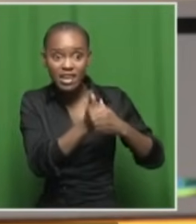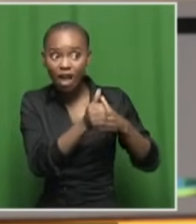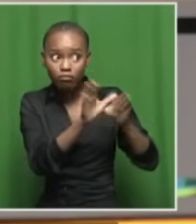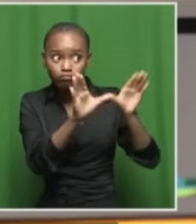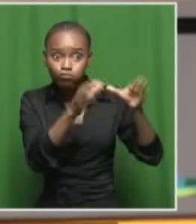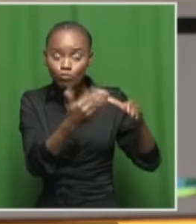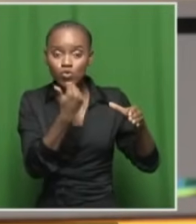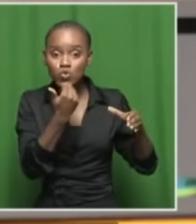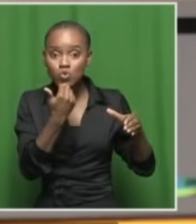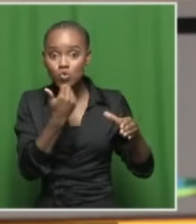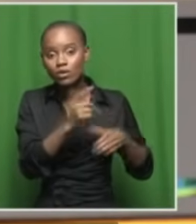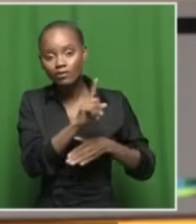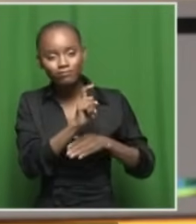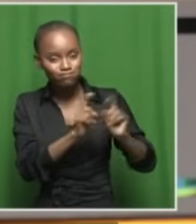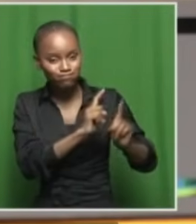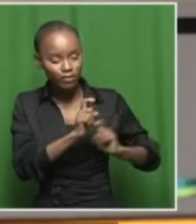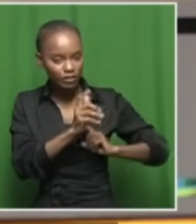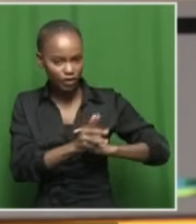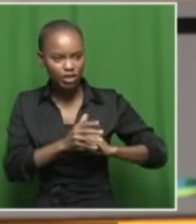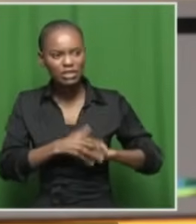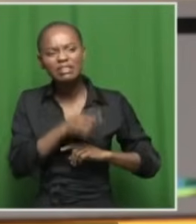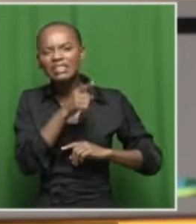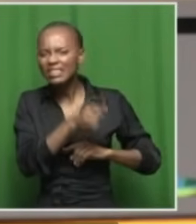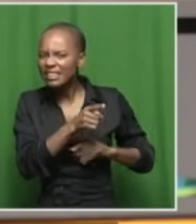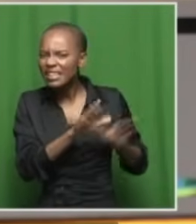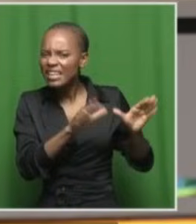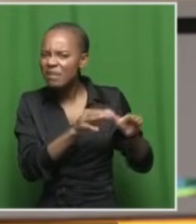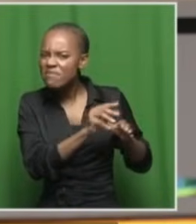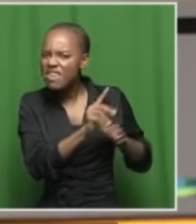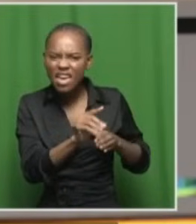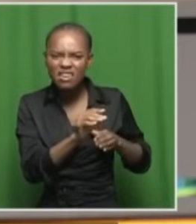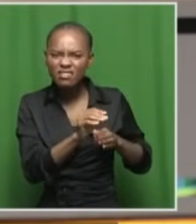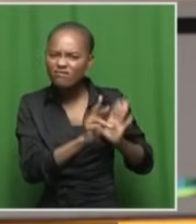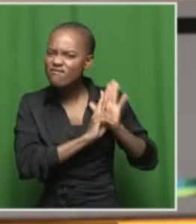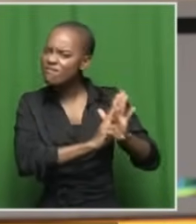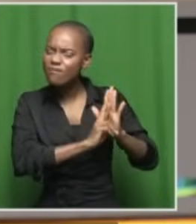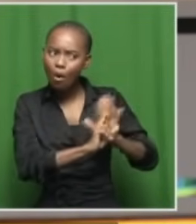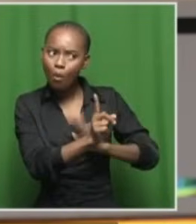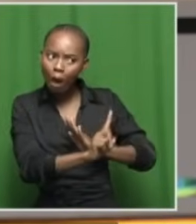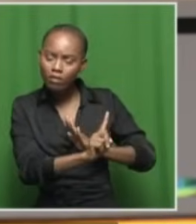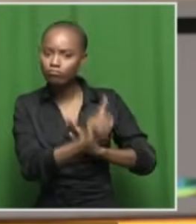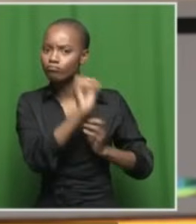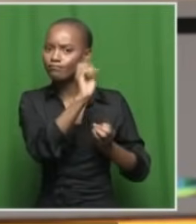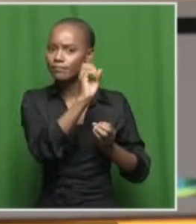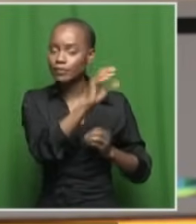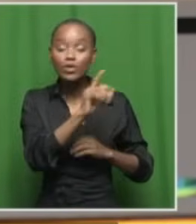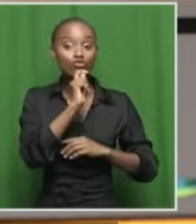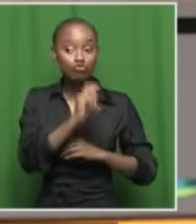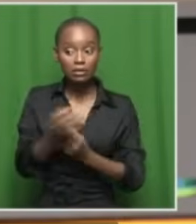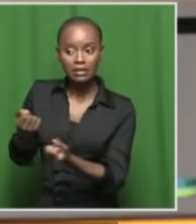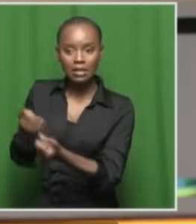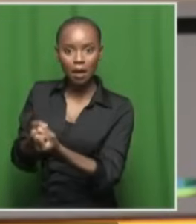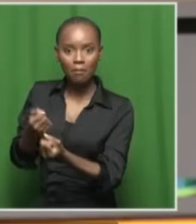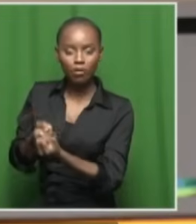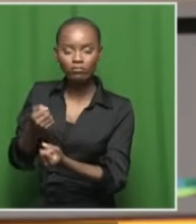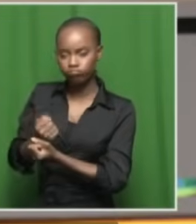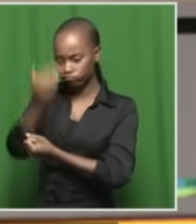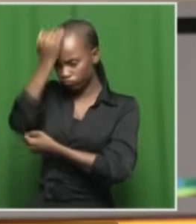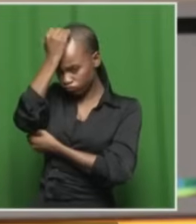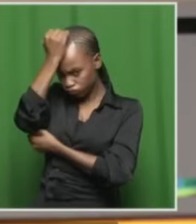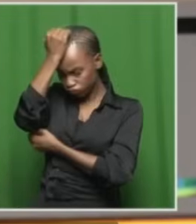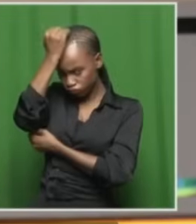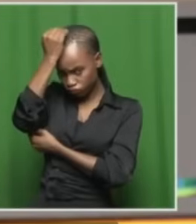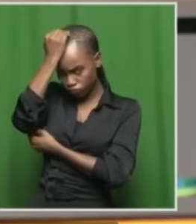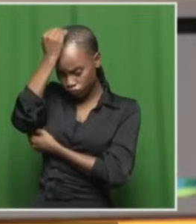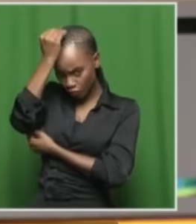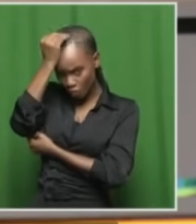party? What do they stand for? Apart from supporting the former President Jacob Zuma. But